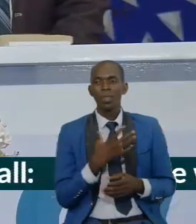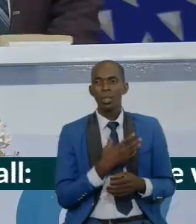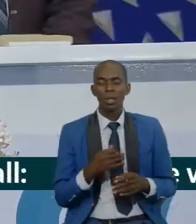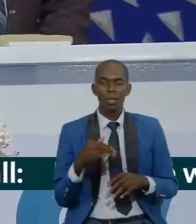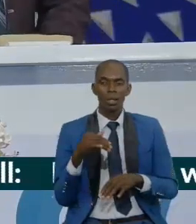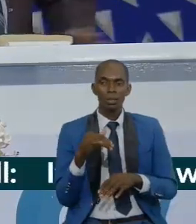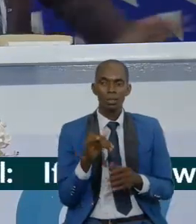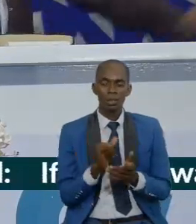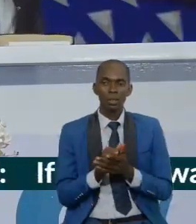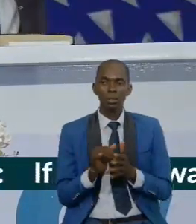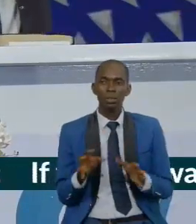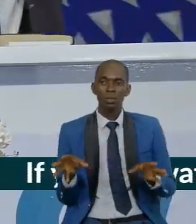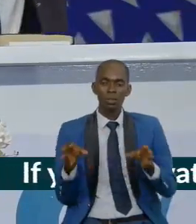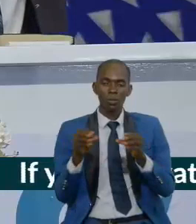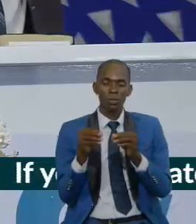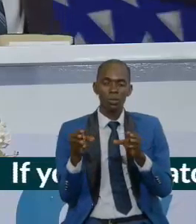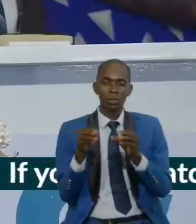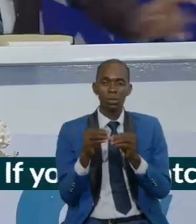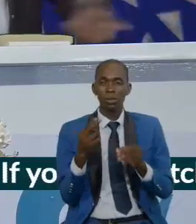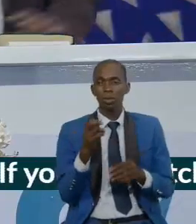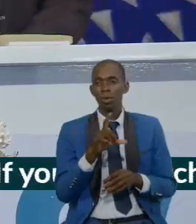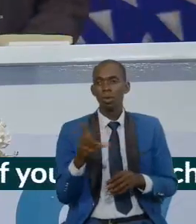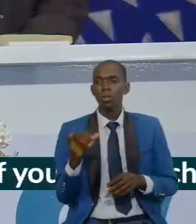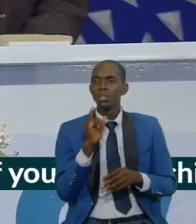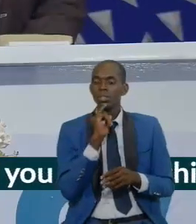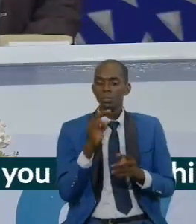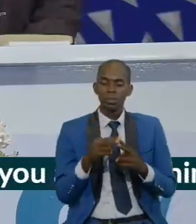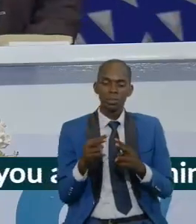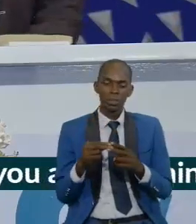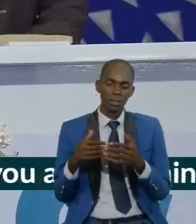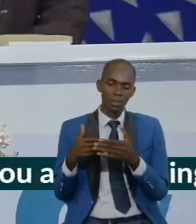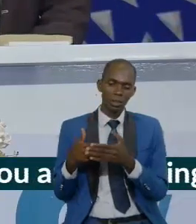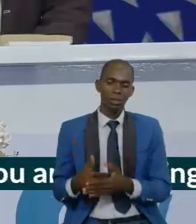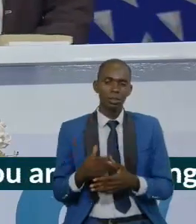is found here adjacent on our left. Juste derrière